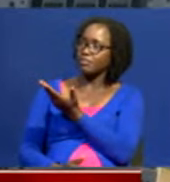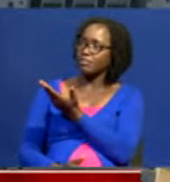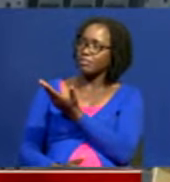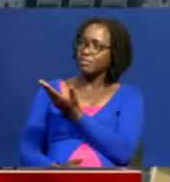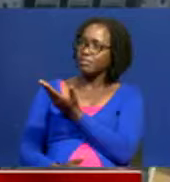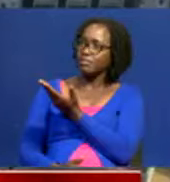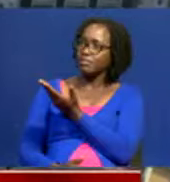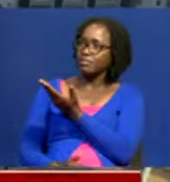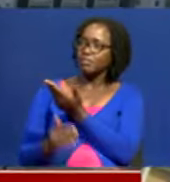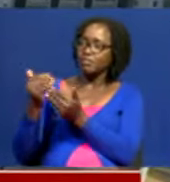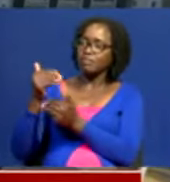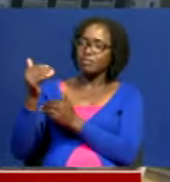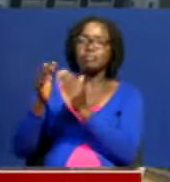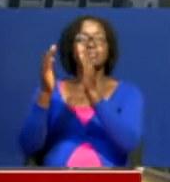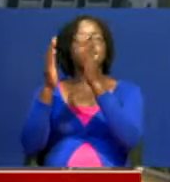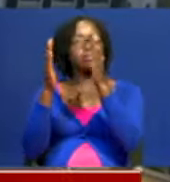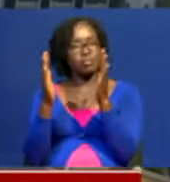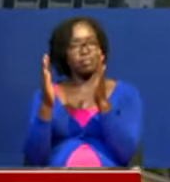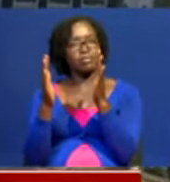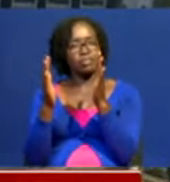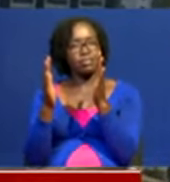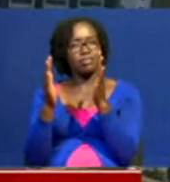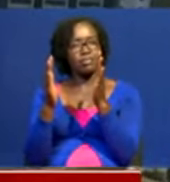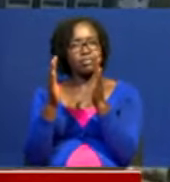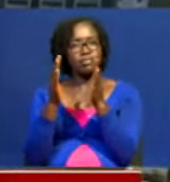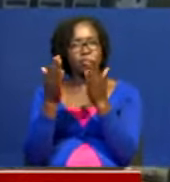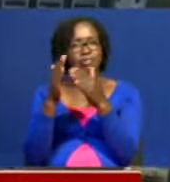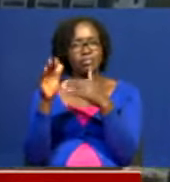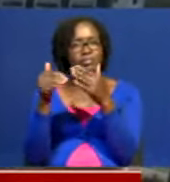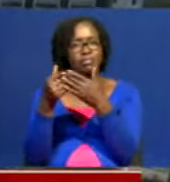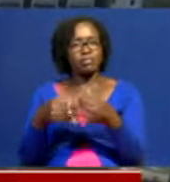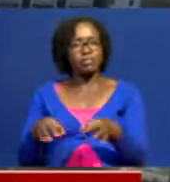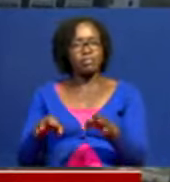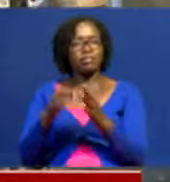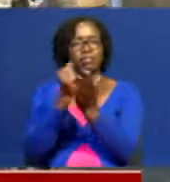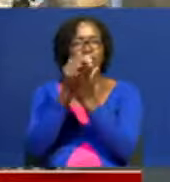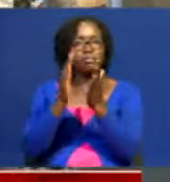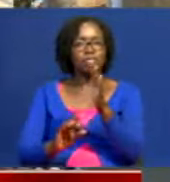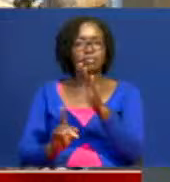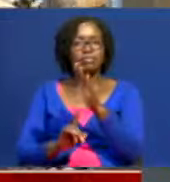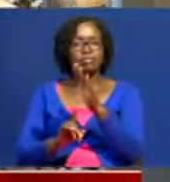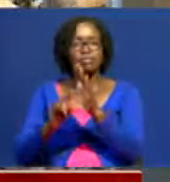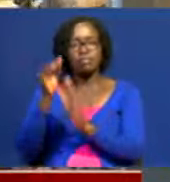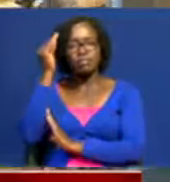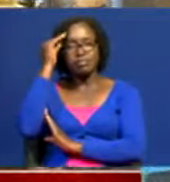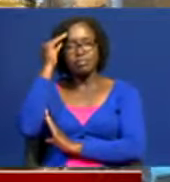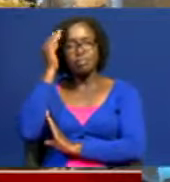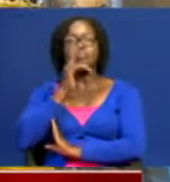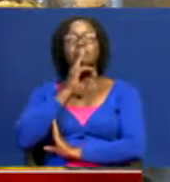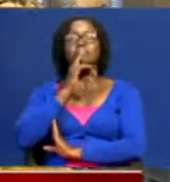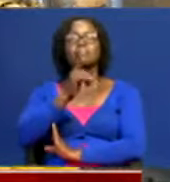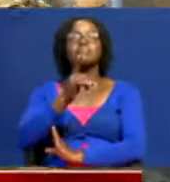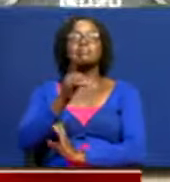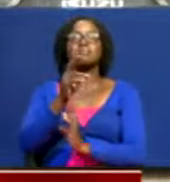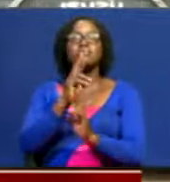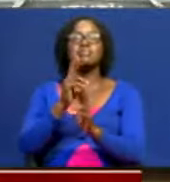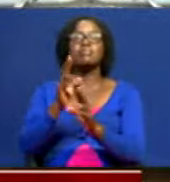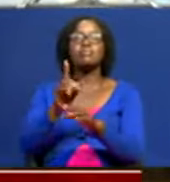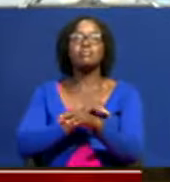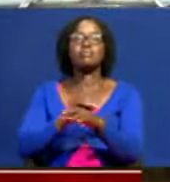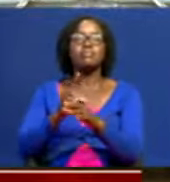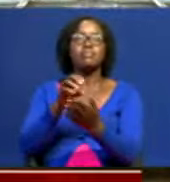Just after the festivities, all field officers in the Ministry of Education have been directed to report to their duty